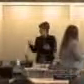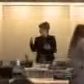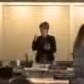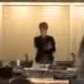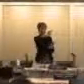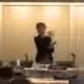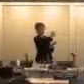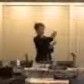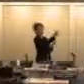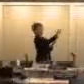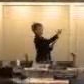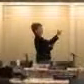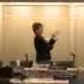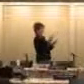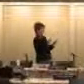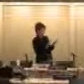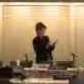Everybody to talk.